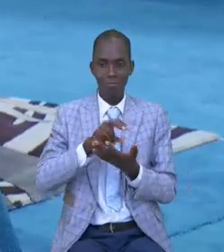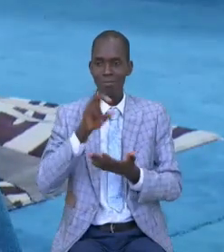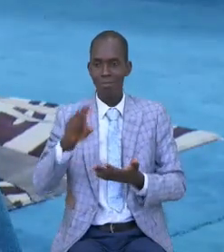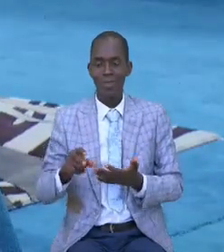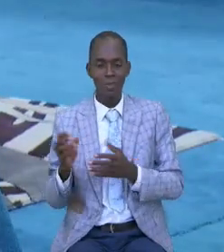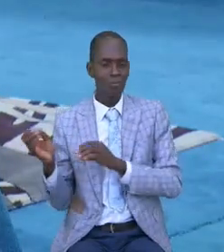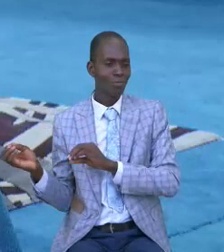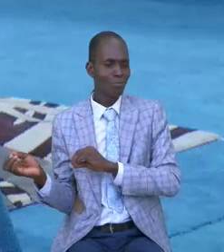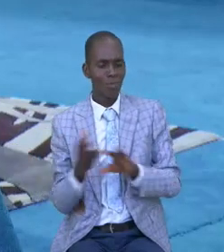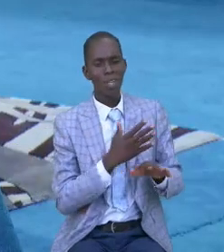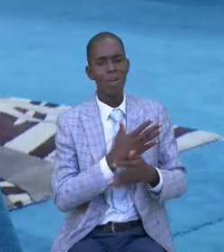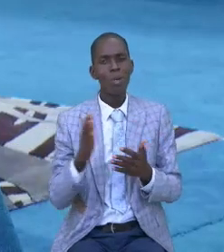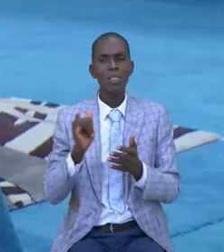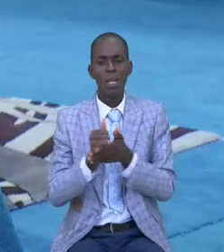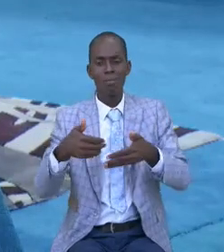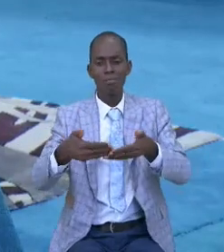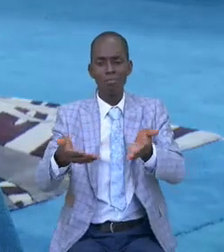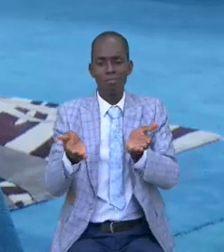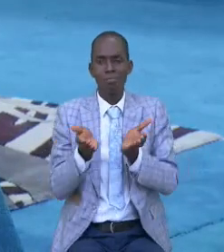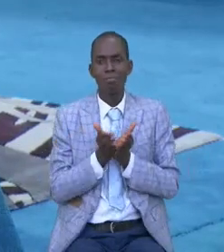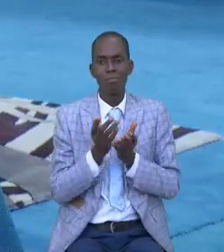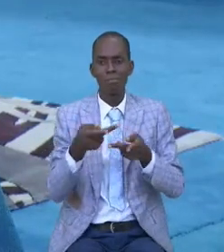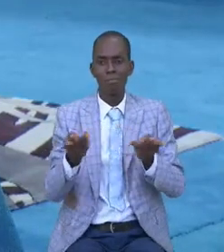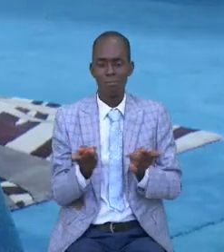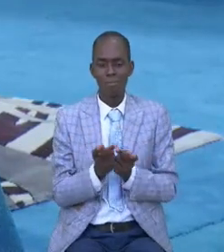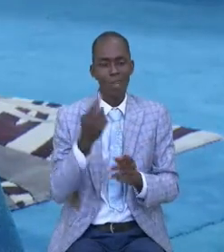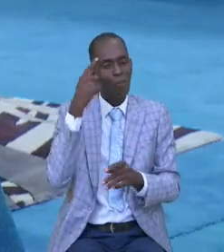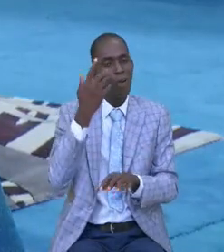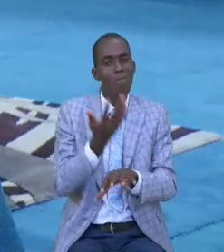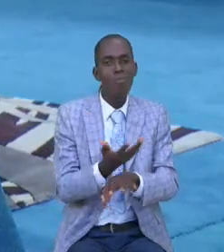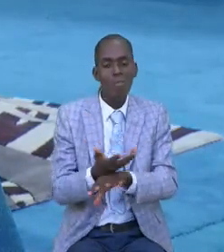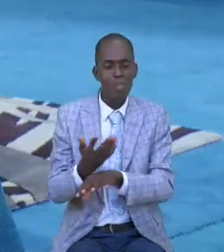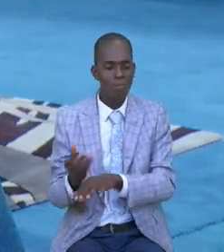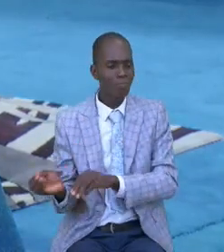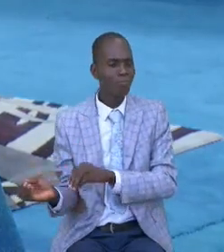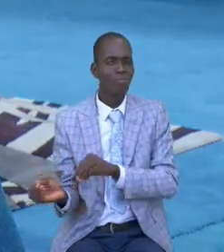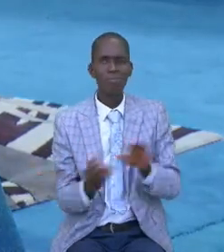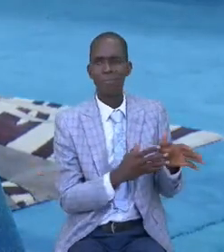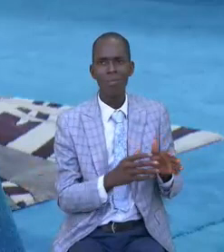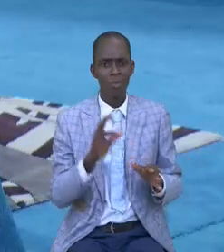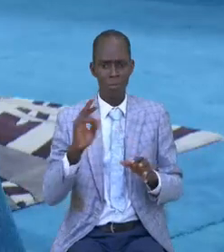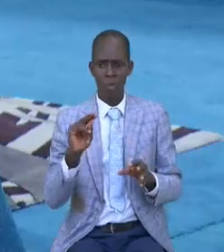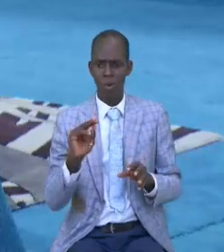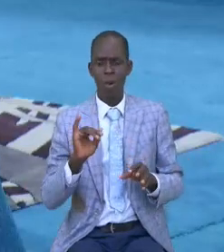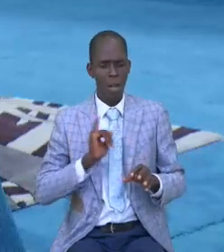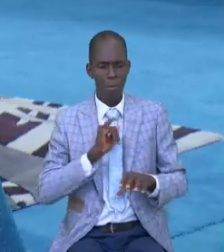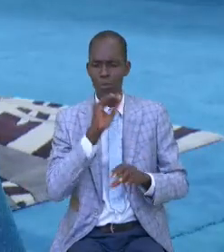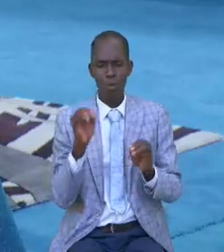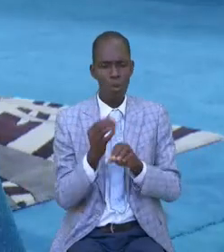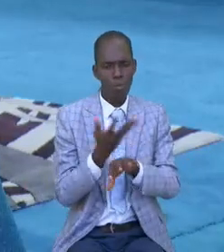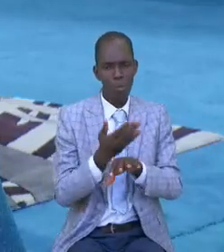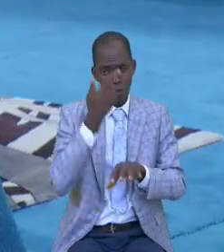the plate that he was having. Give me arms, give me arms. He said, I have arms now. I